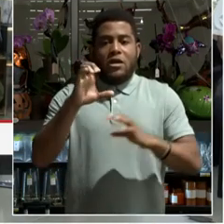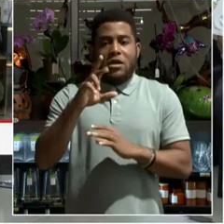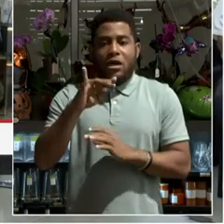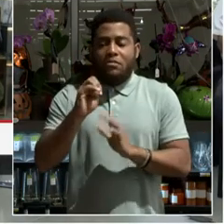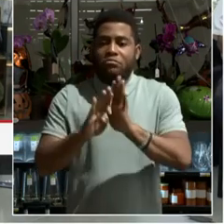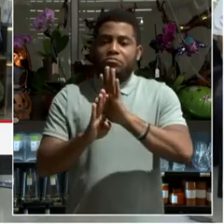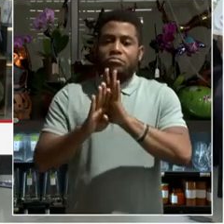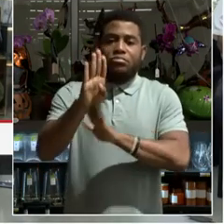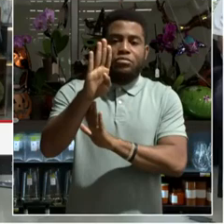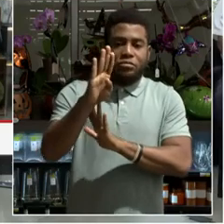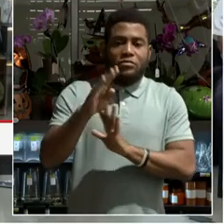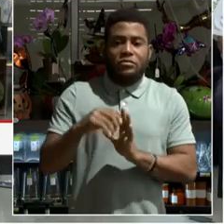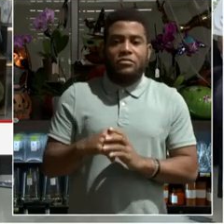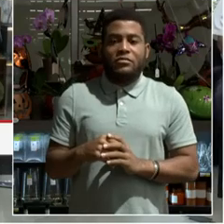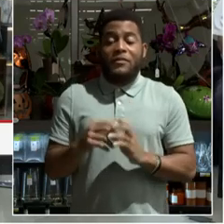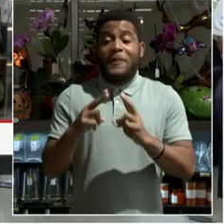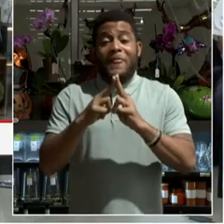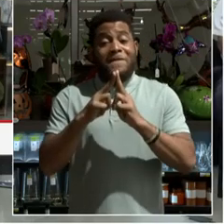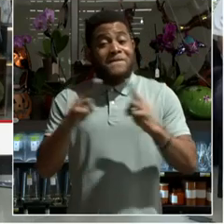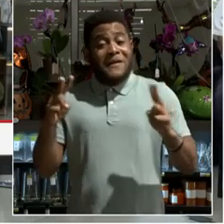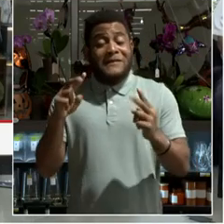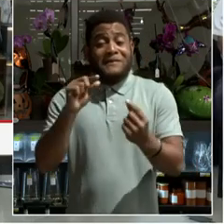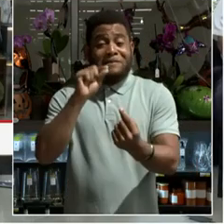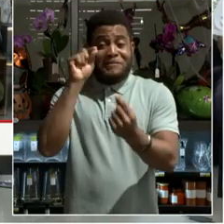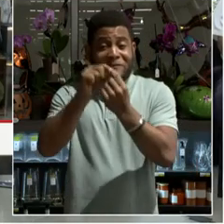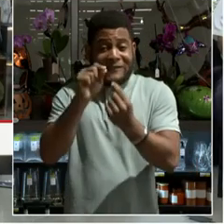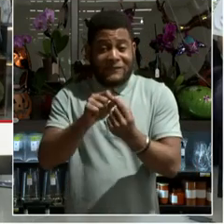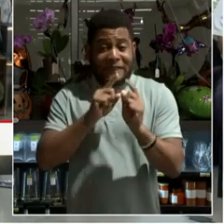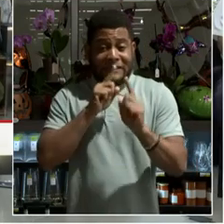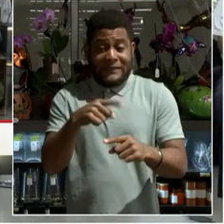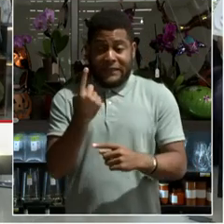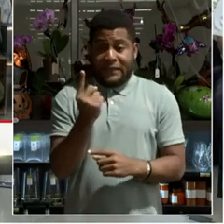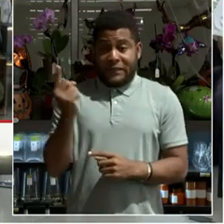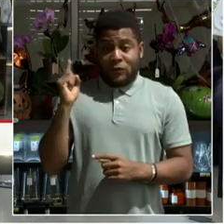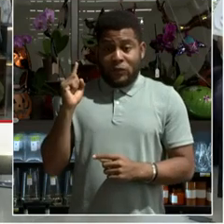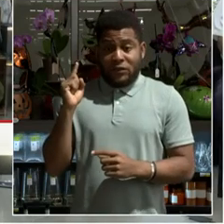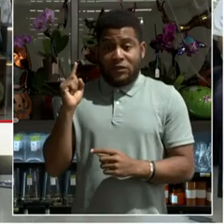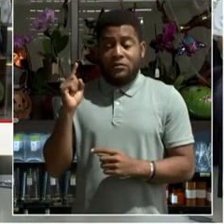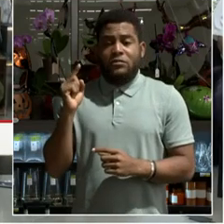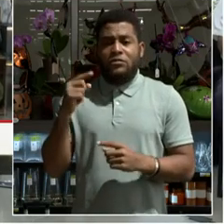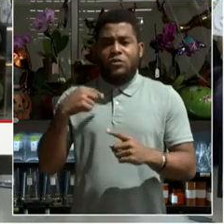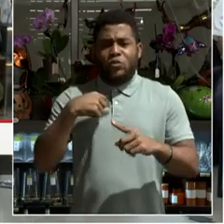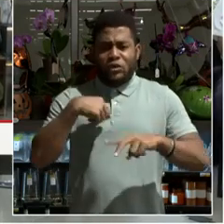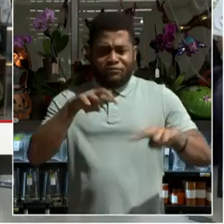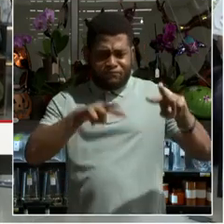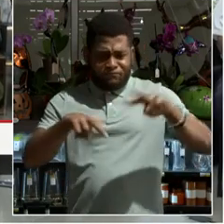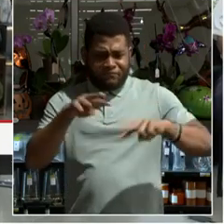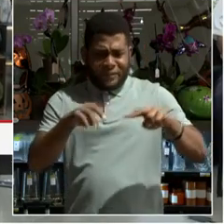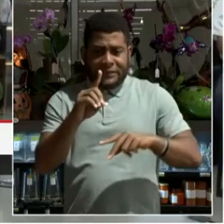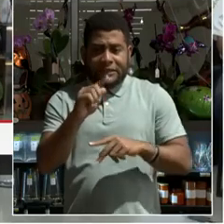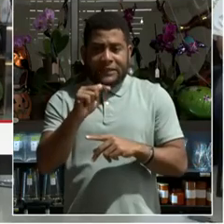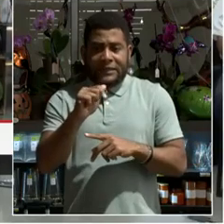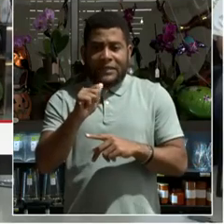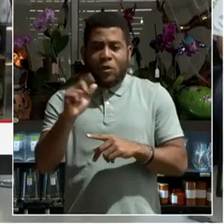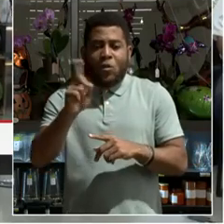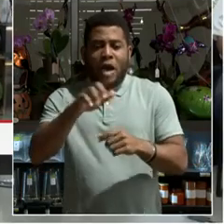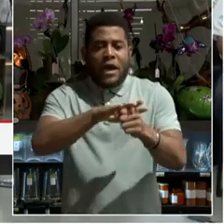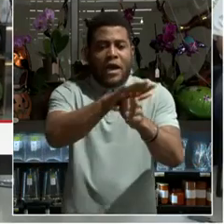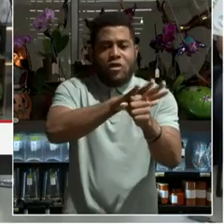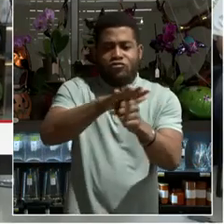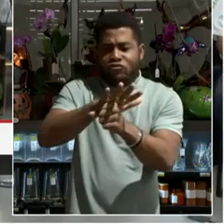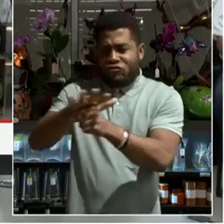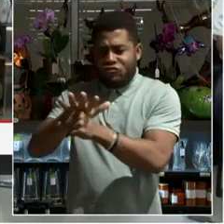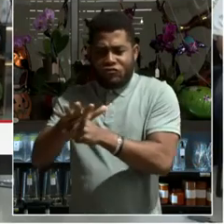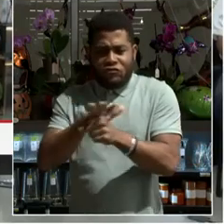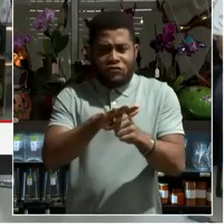We were very specific last week looking at our data about areas that we thought would respond to more